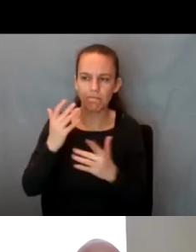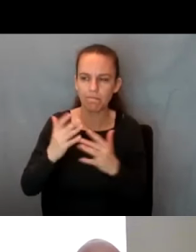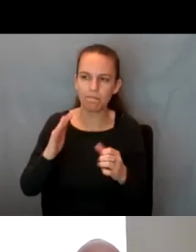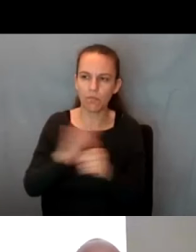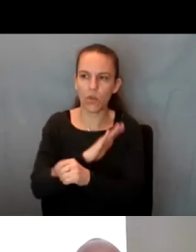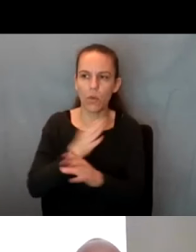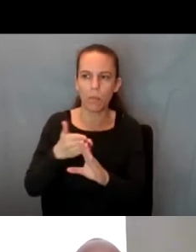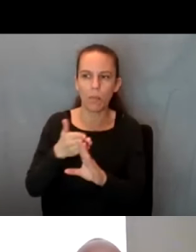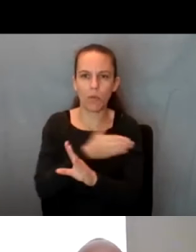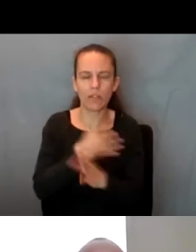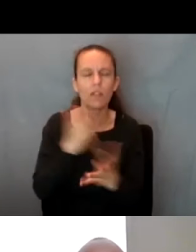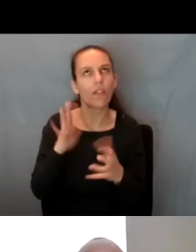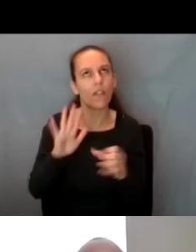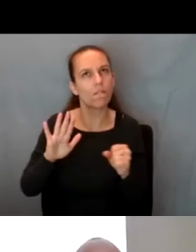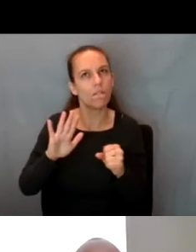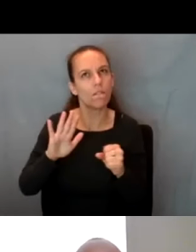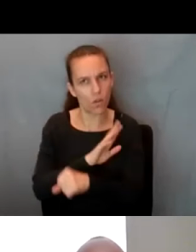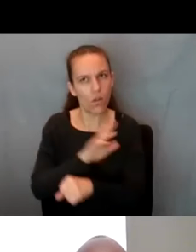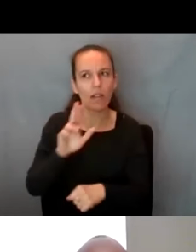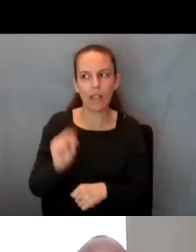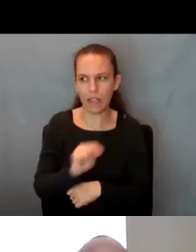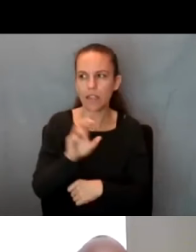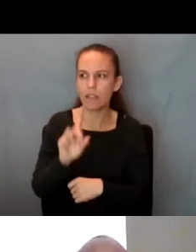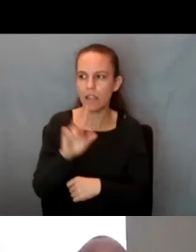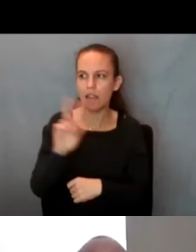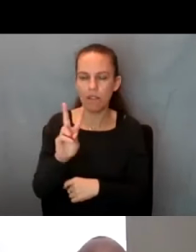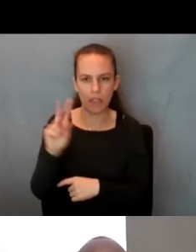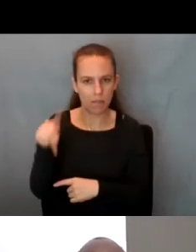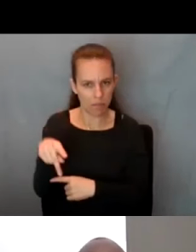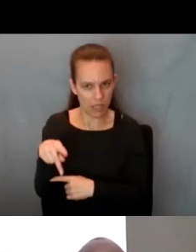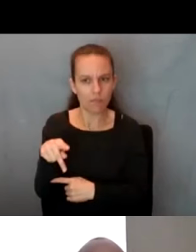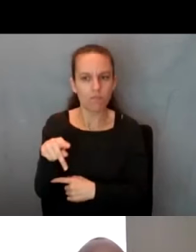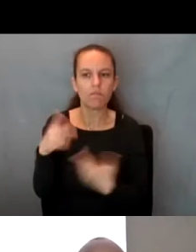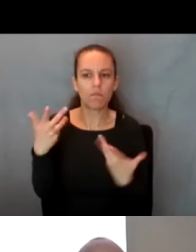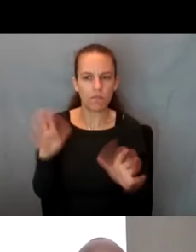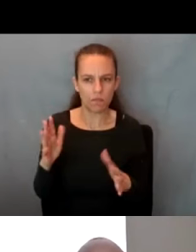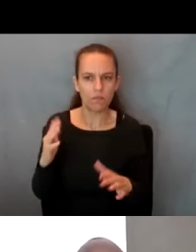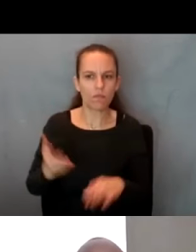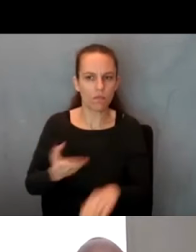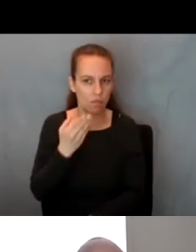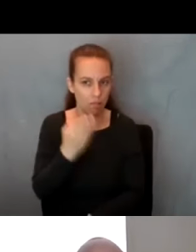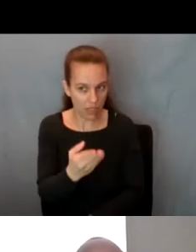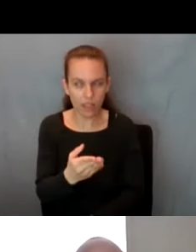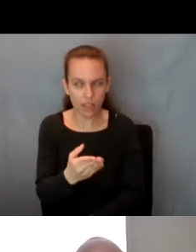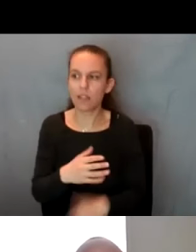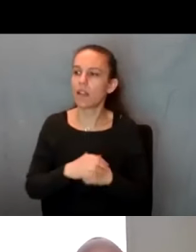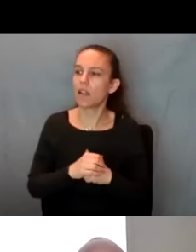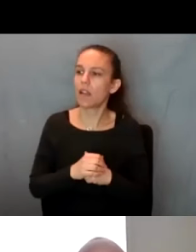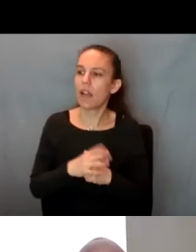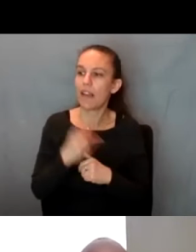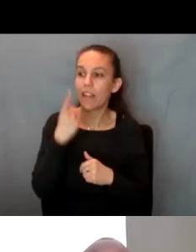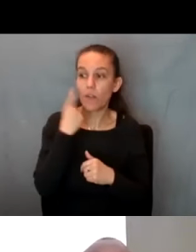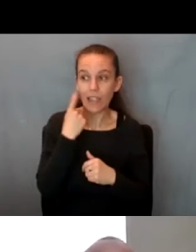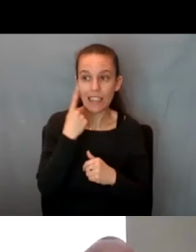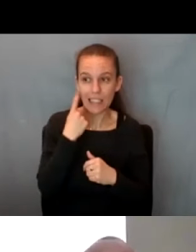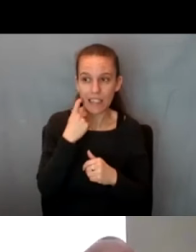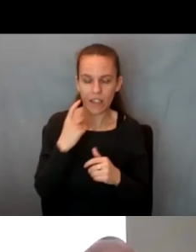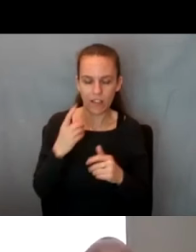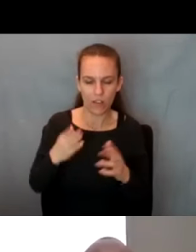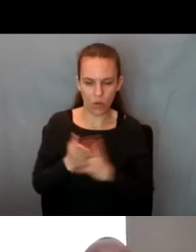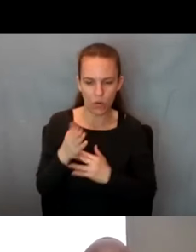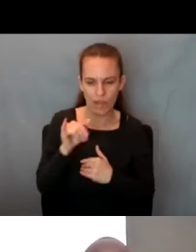review, their full national deployment and vaccination plan. And recently, through an initiative